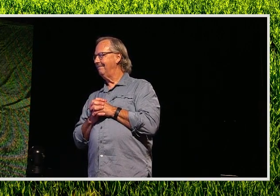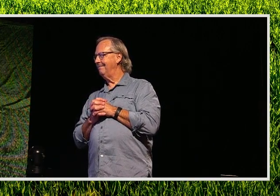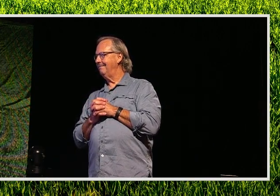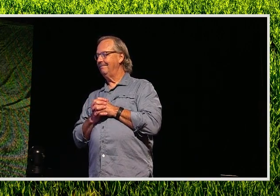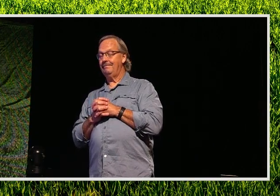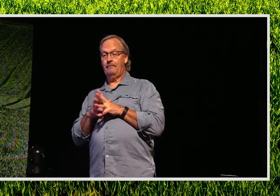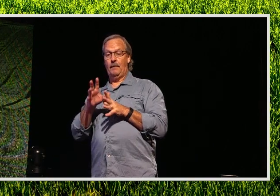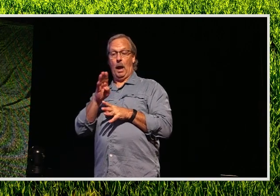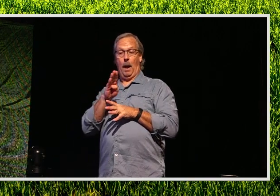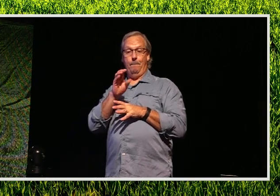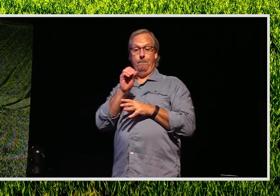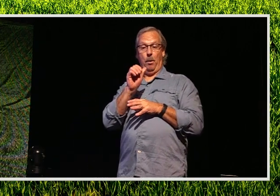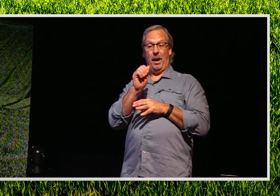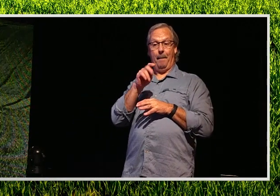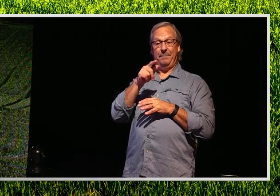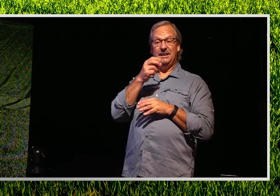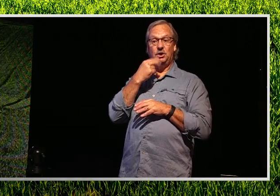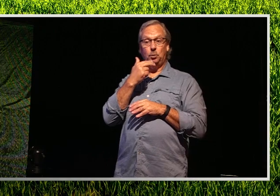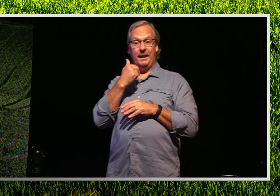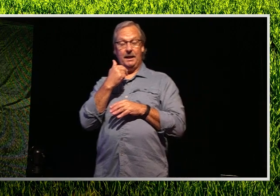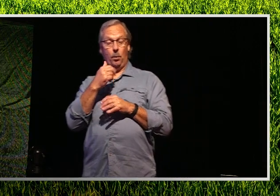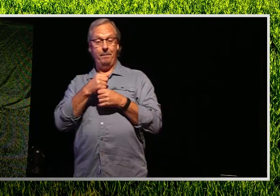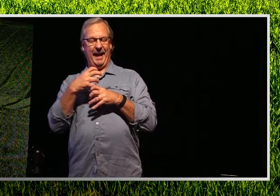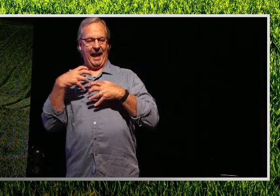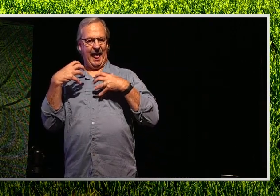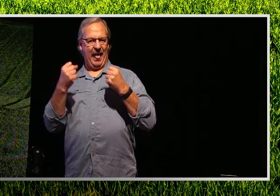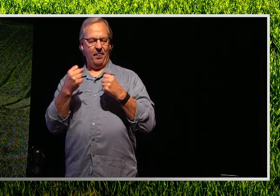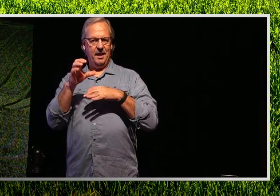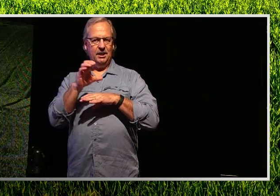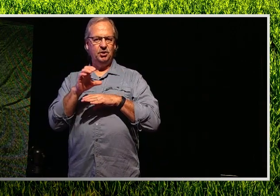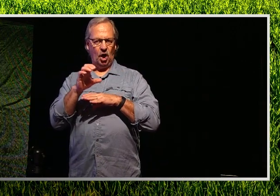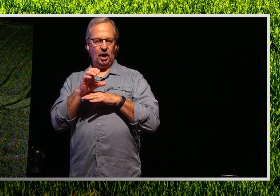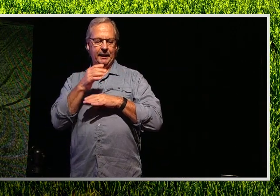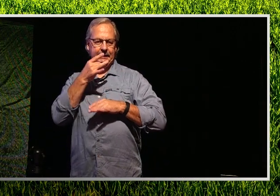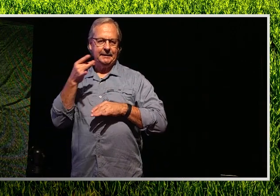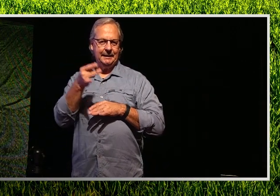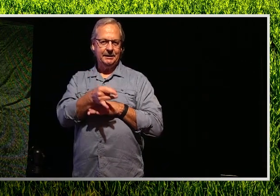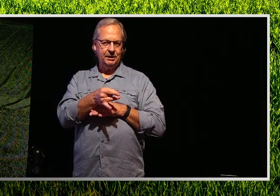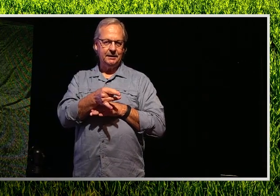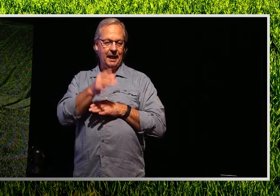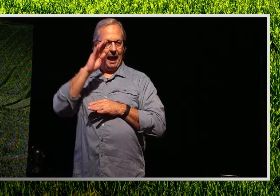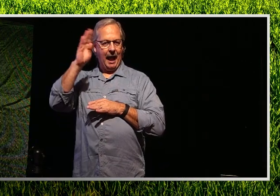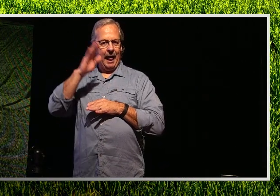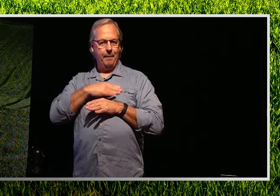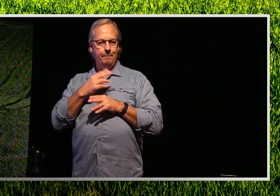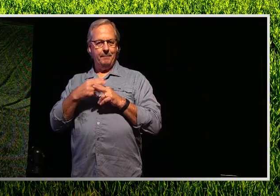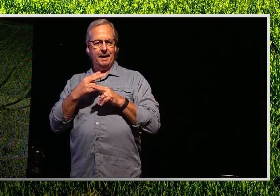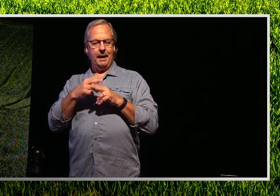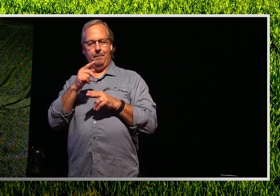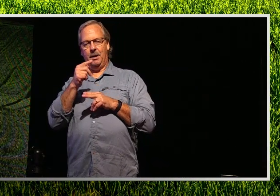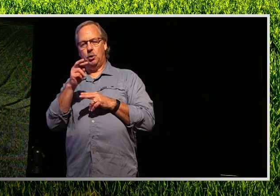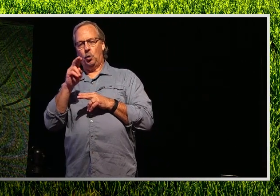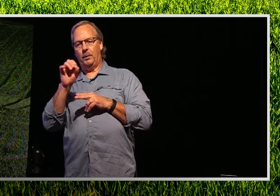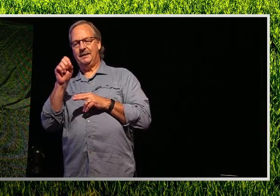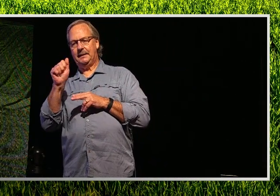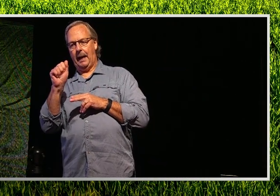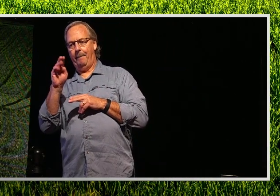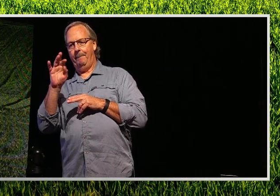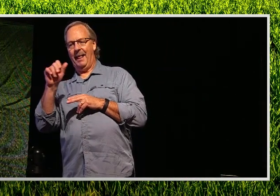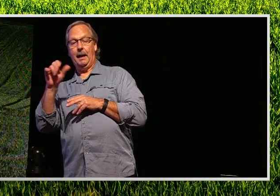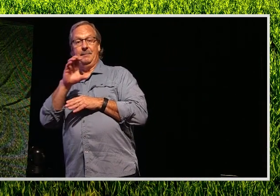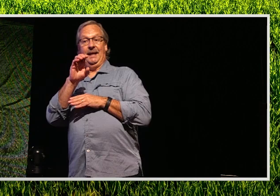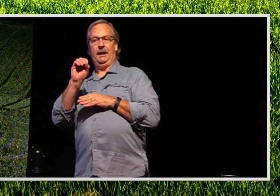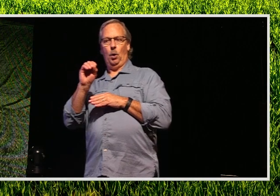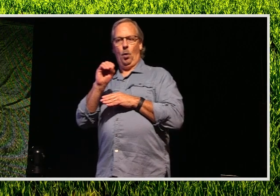At AppeSweet, we've made healthy chocolate delicious. Hi, my name is Teresa Black, and I am the CEO and founder